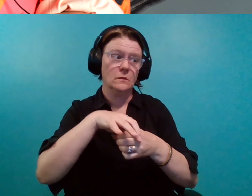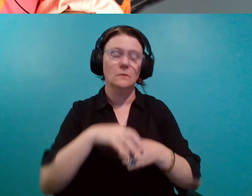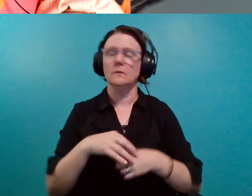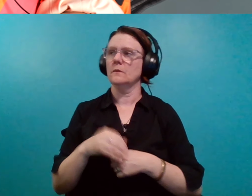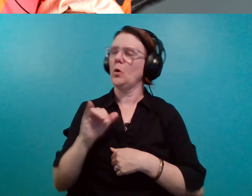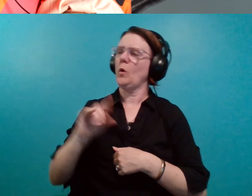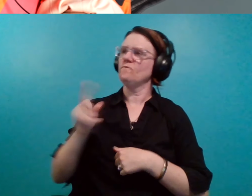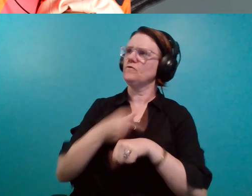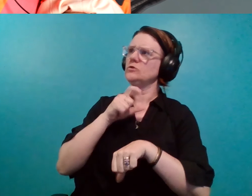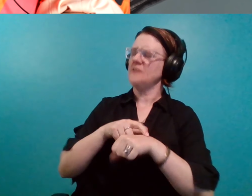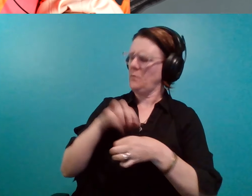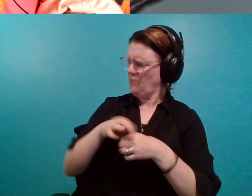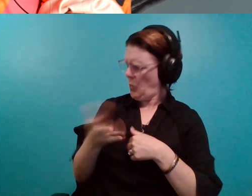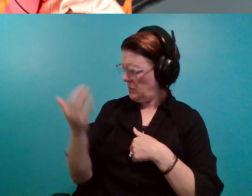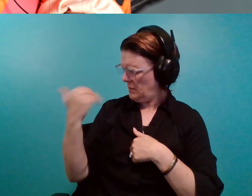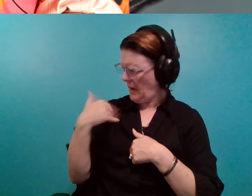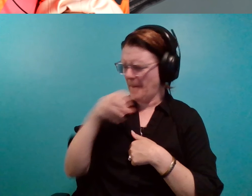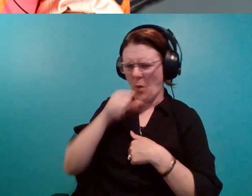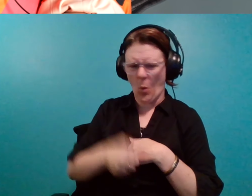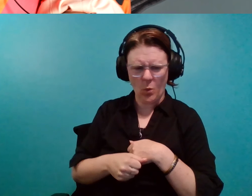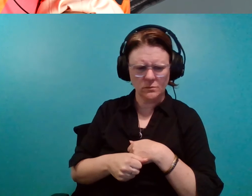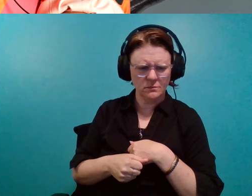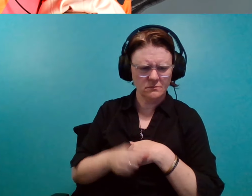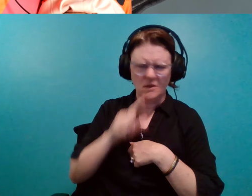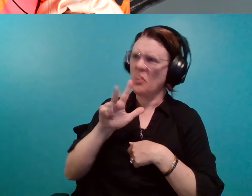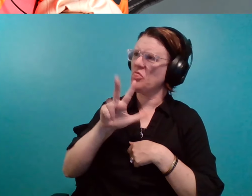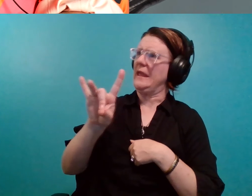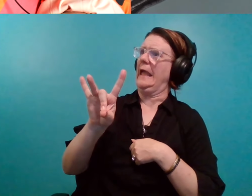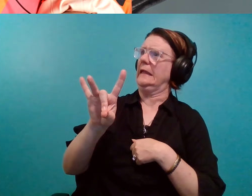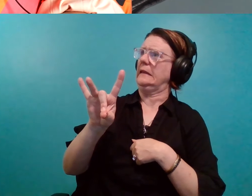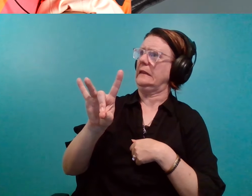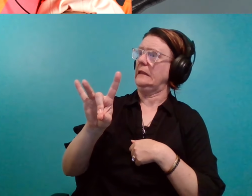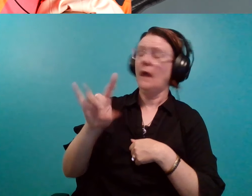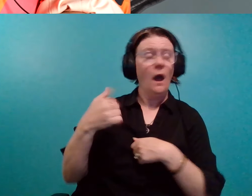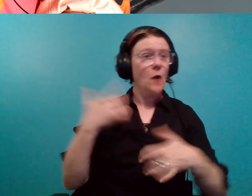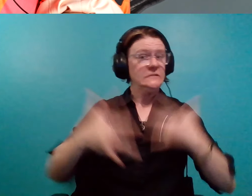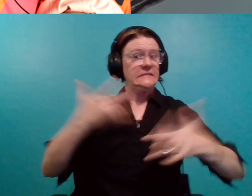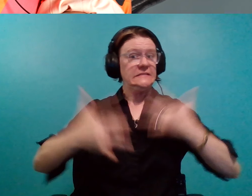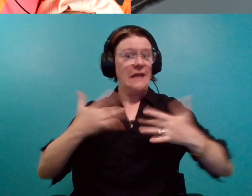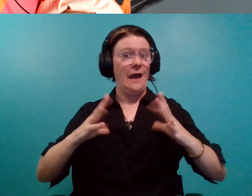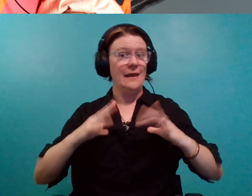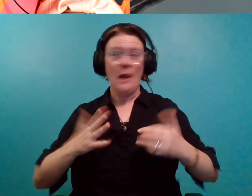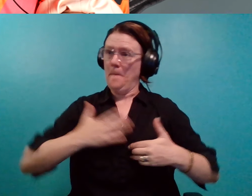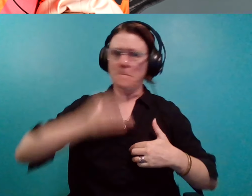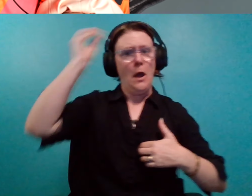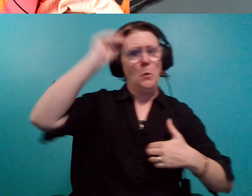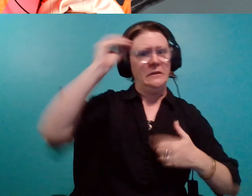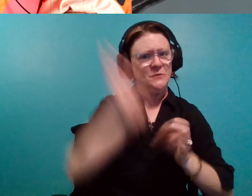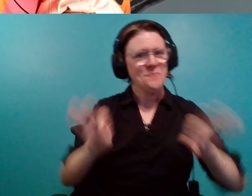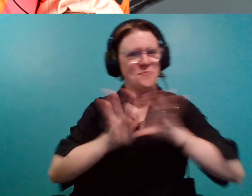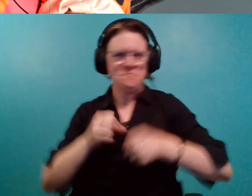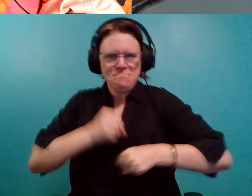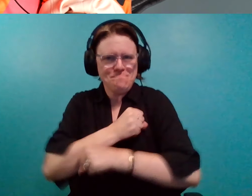Wow, voting for me the first time, it feels like so long ago. I feel so old. I'm like 38 now. So of course it felt exciting because I'm like, oh, my voice,